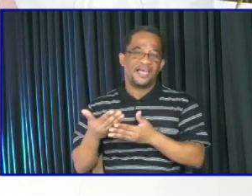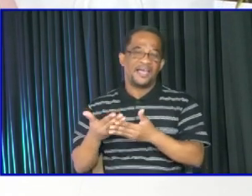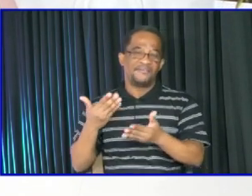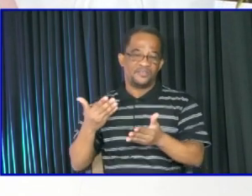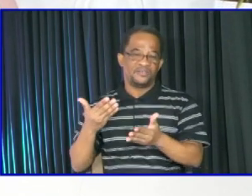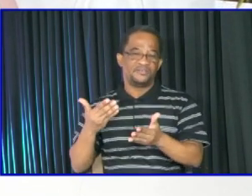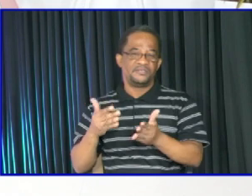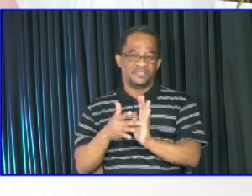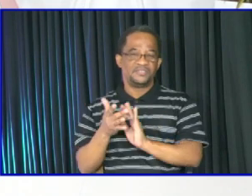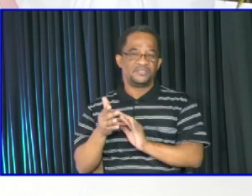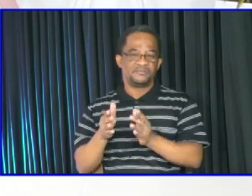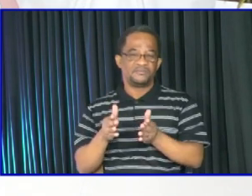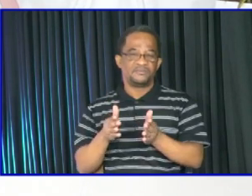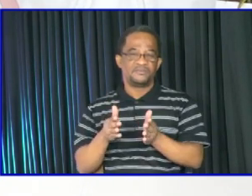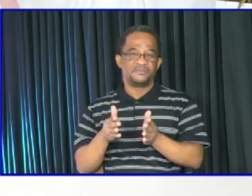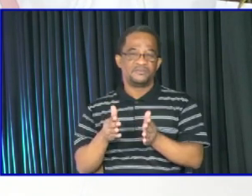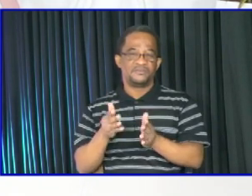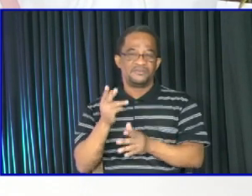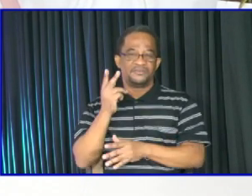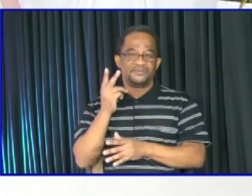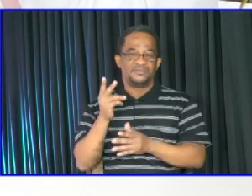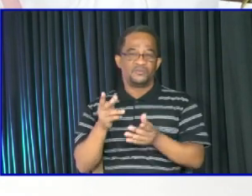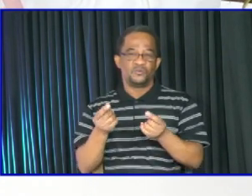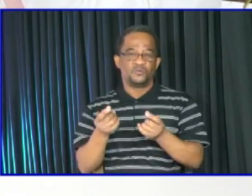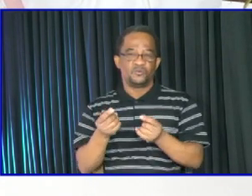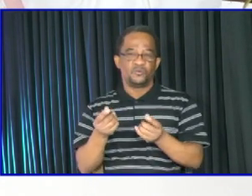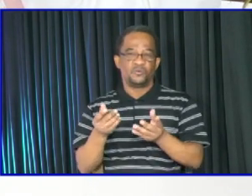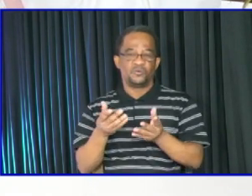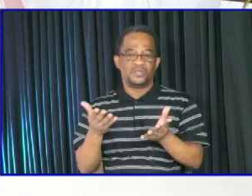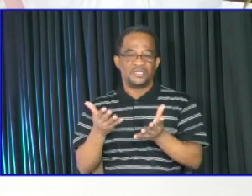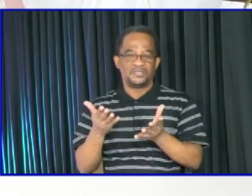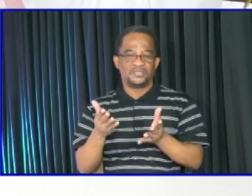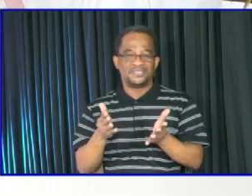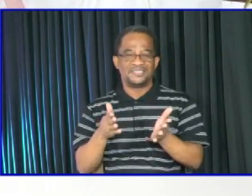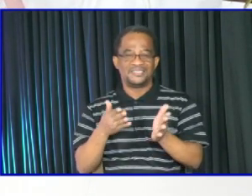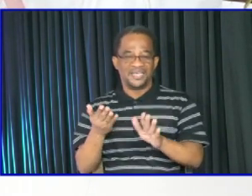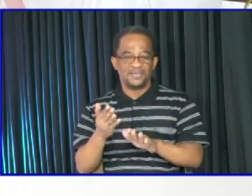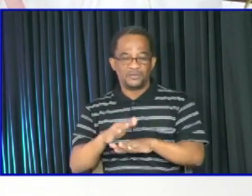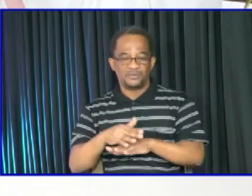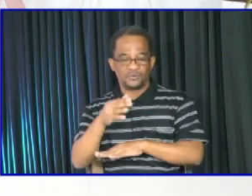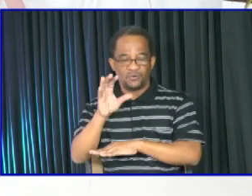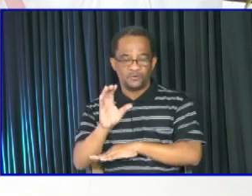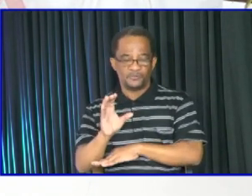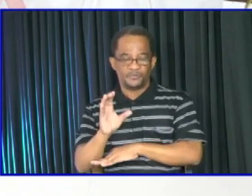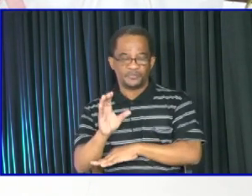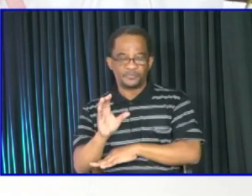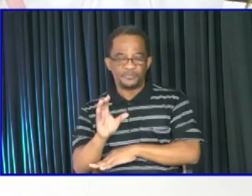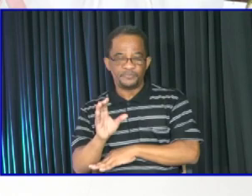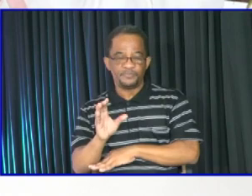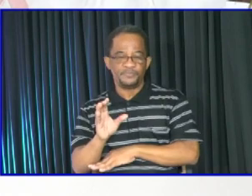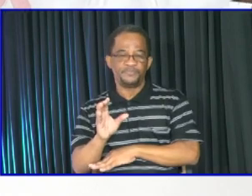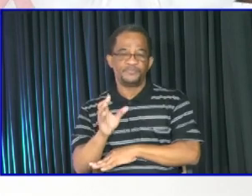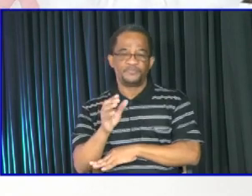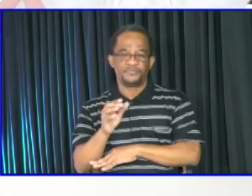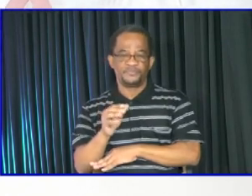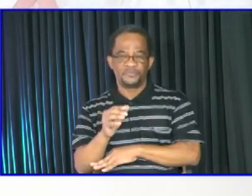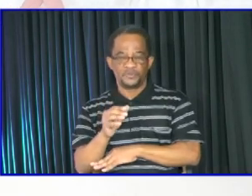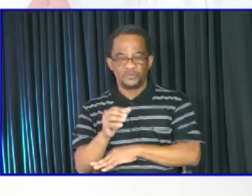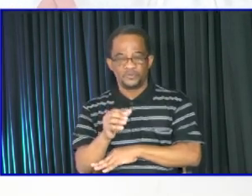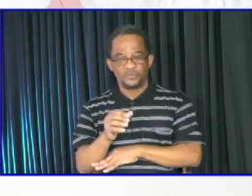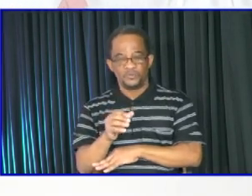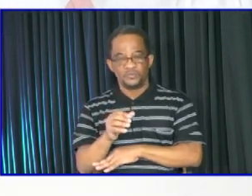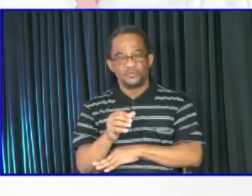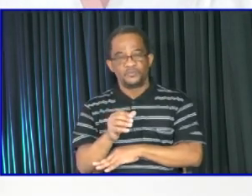that he suffered the death of the cross. He died on Calvary's cross. So